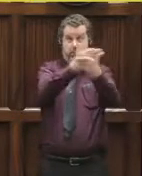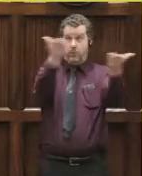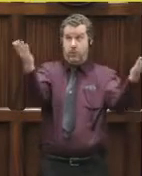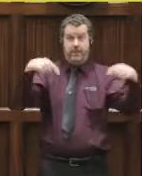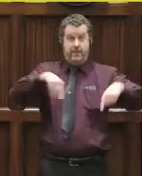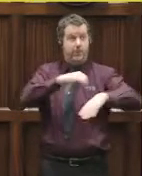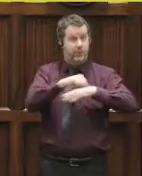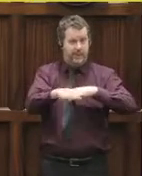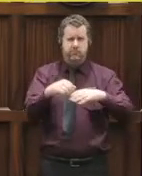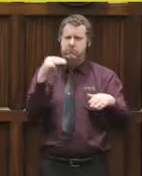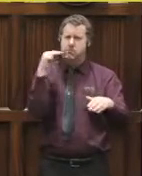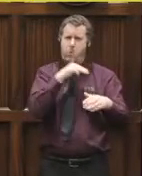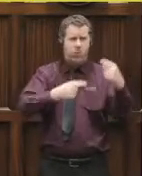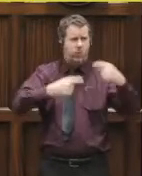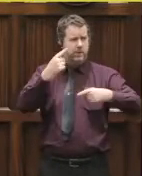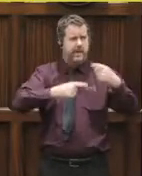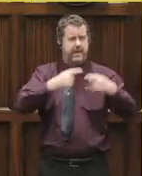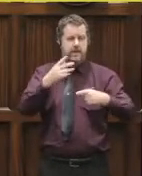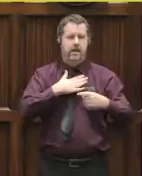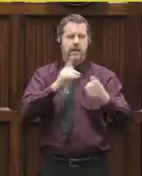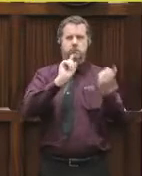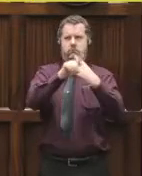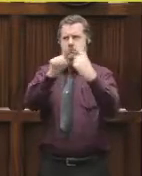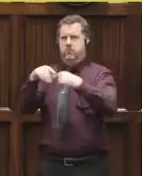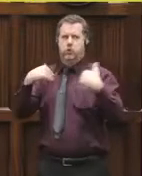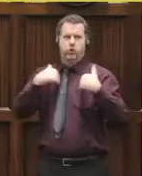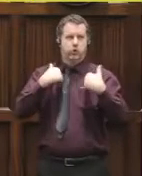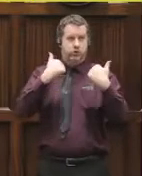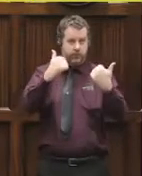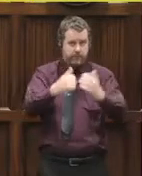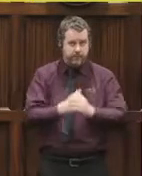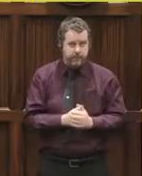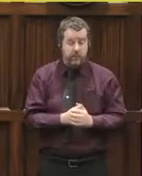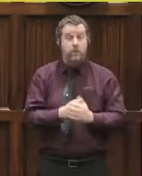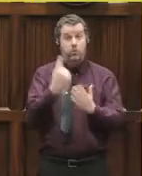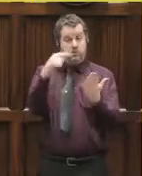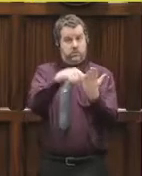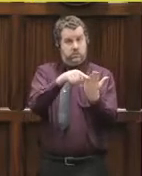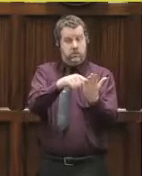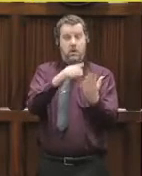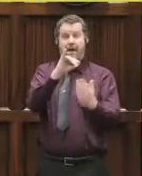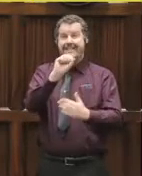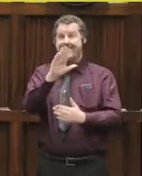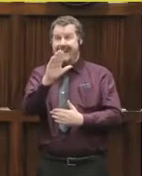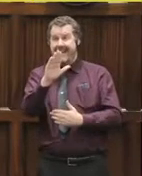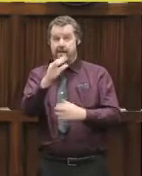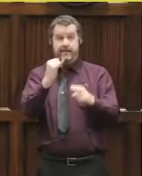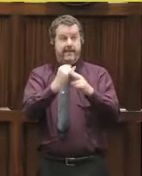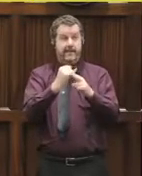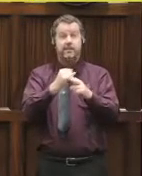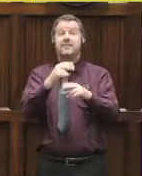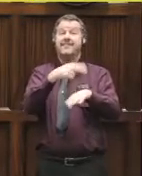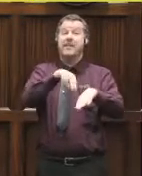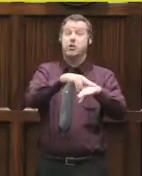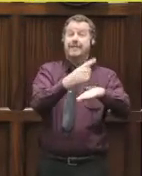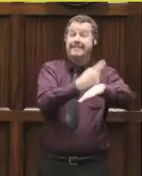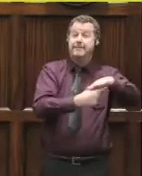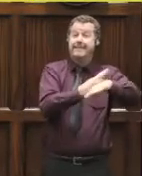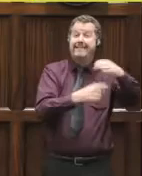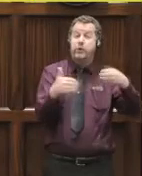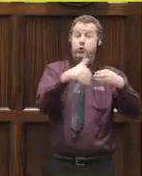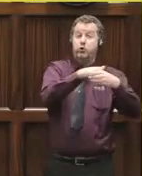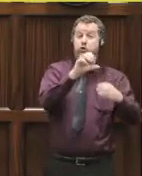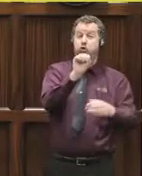this very, very important debate, the commitments relating to ISL in the National Disability Inclusion